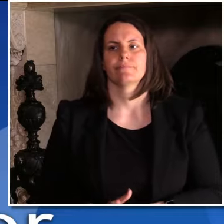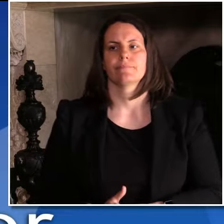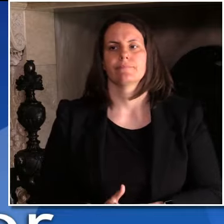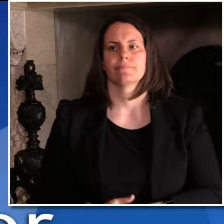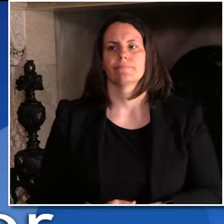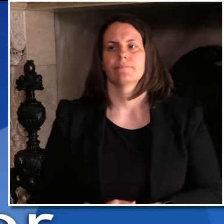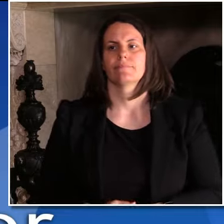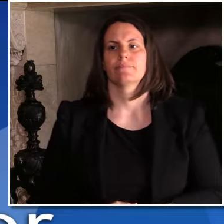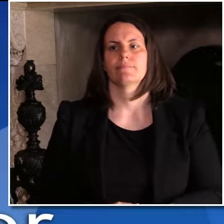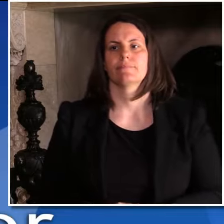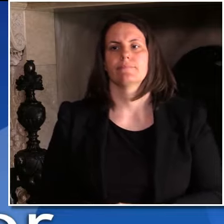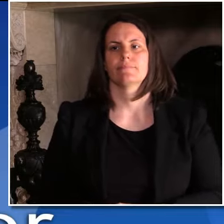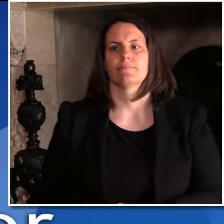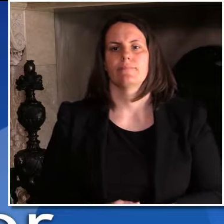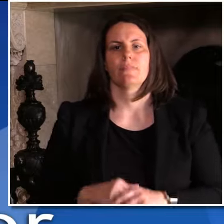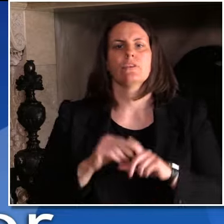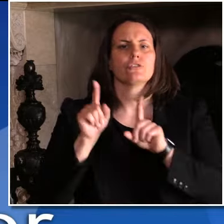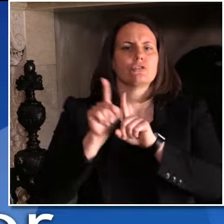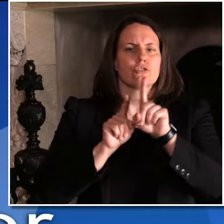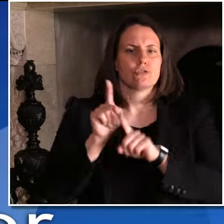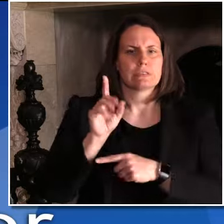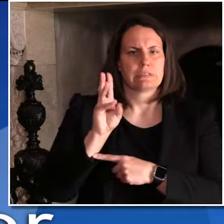And a reminder, *6 to unmute your phone.